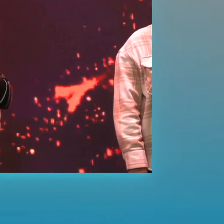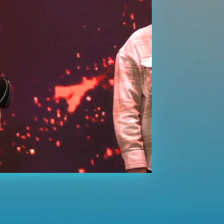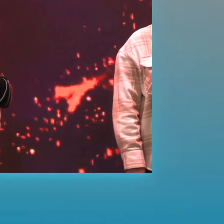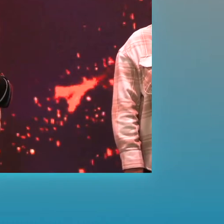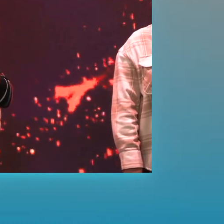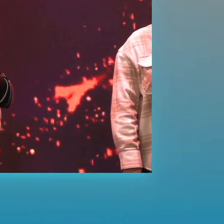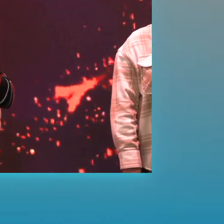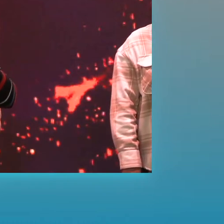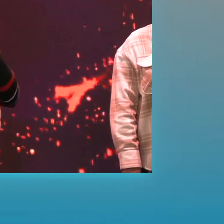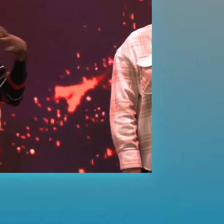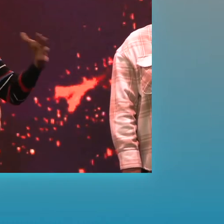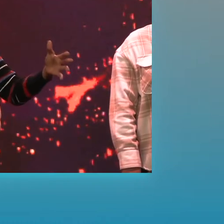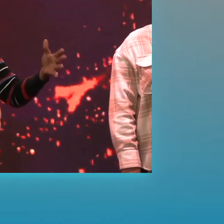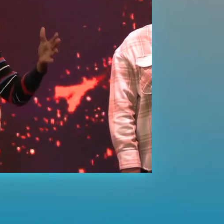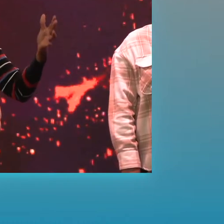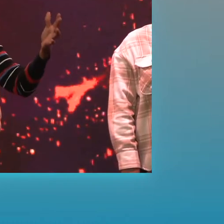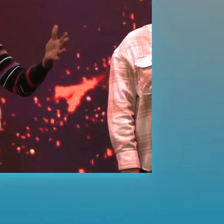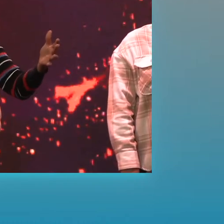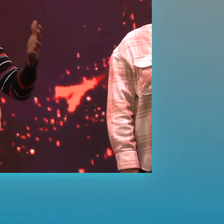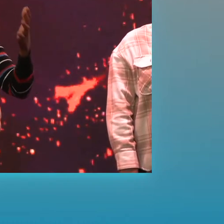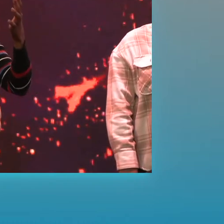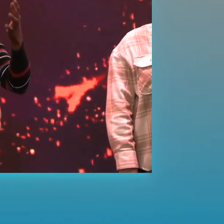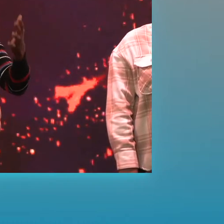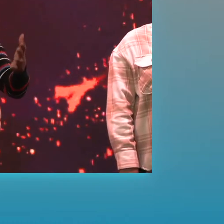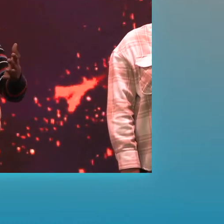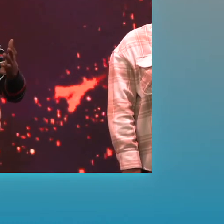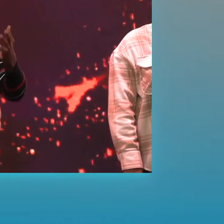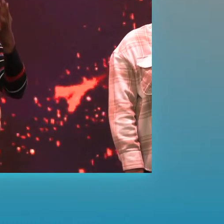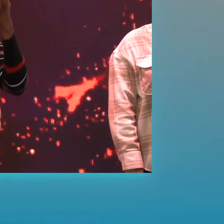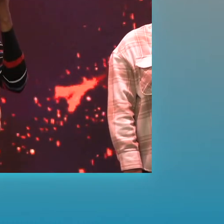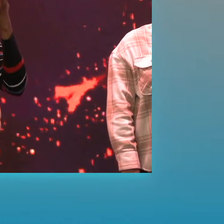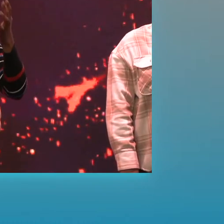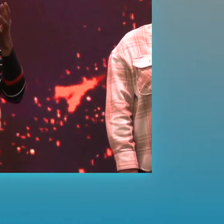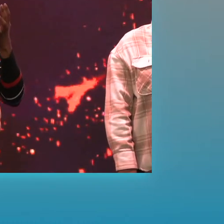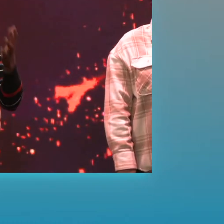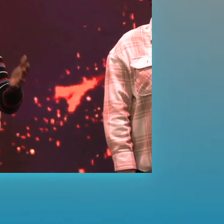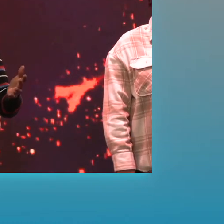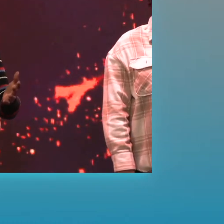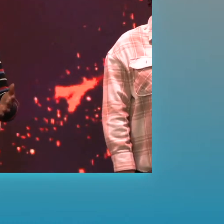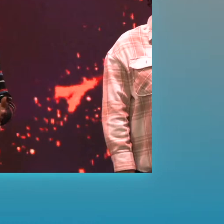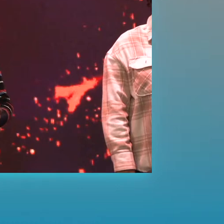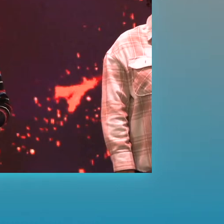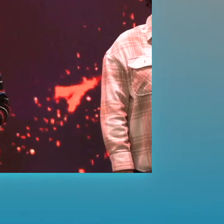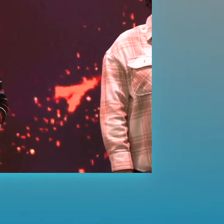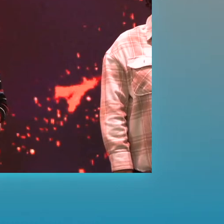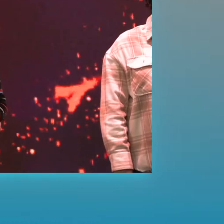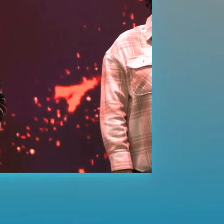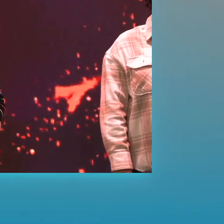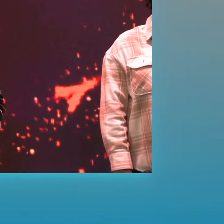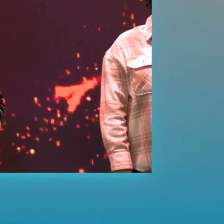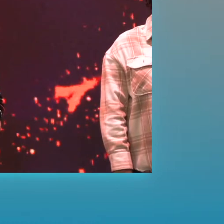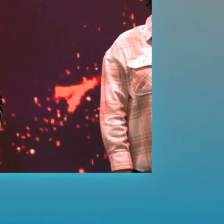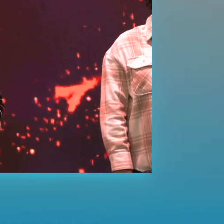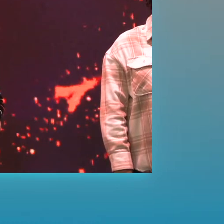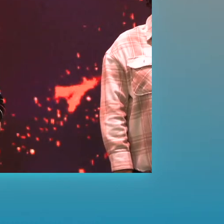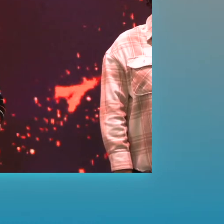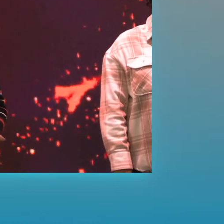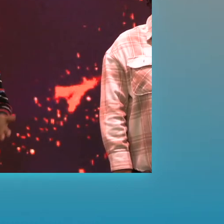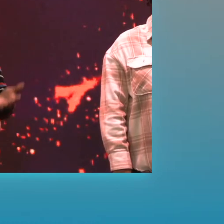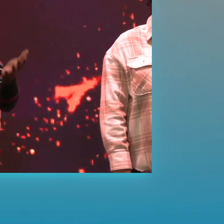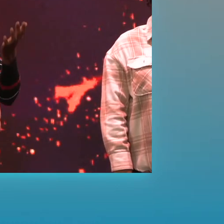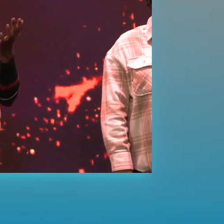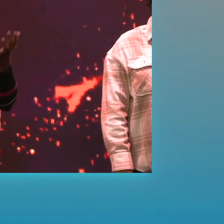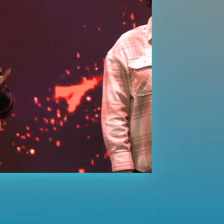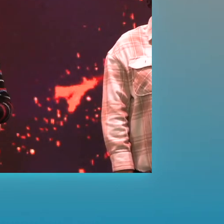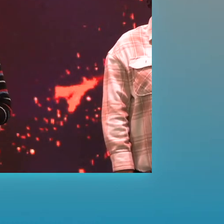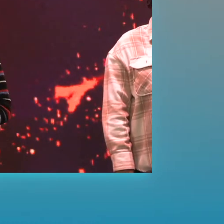for ourselves, be it for our neighbors, our family, our church, and the world. Amen. Because we serve a living God.